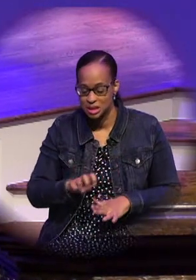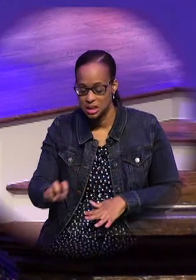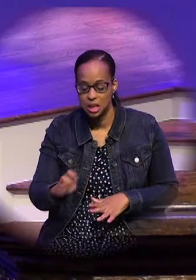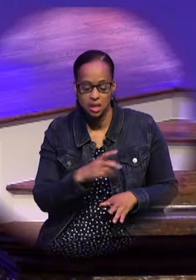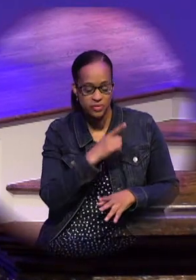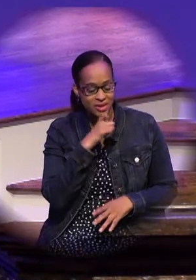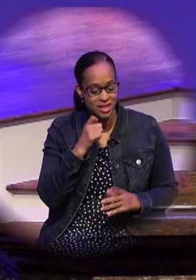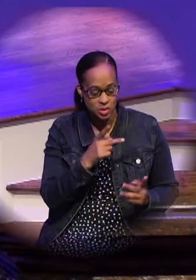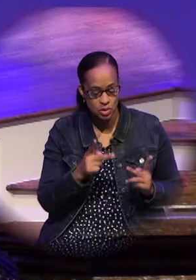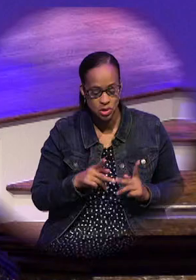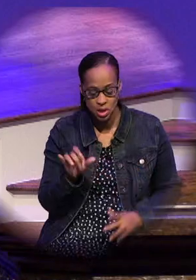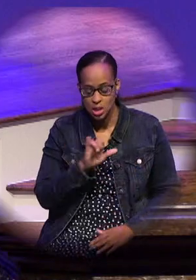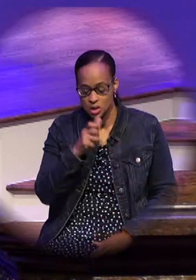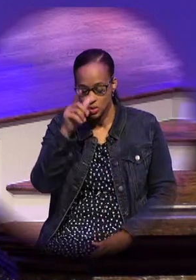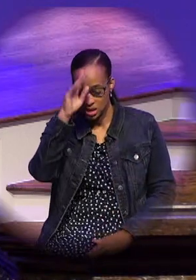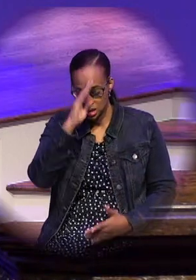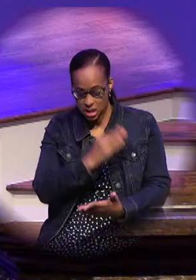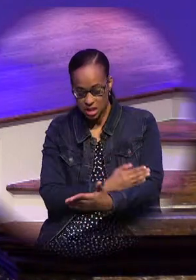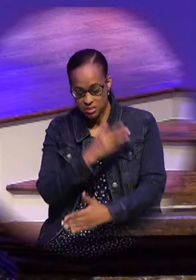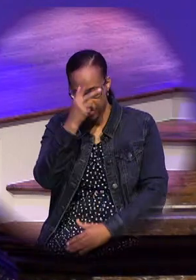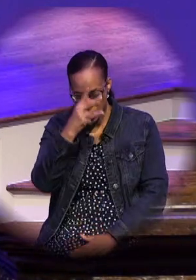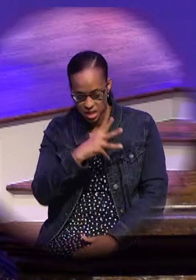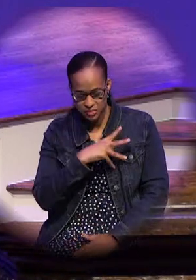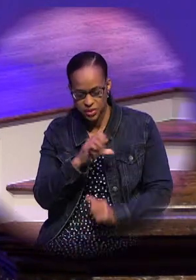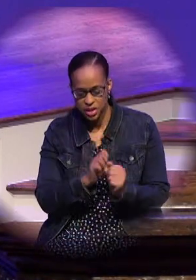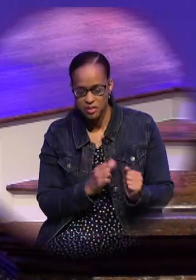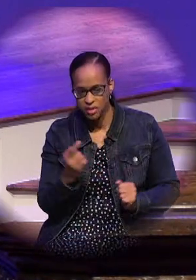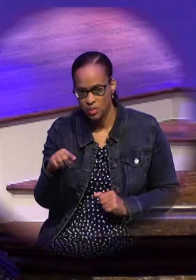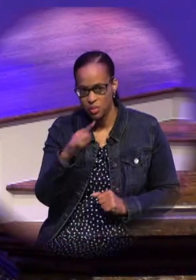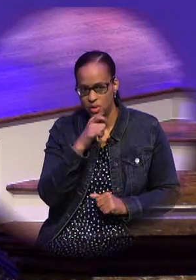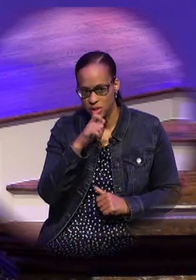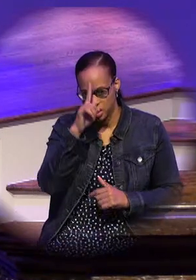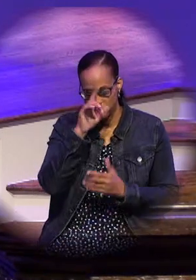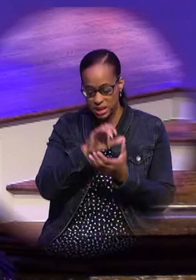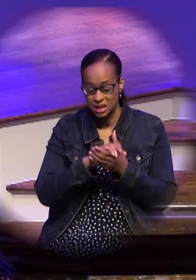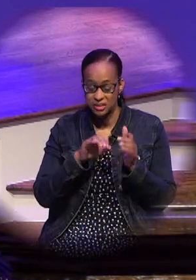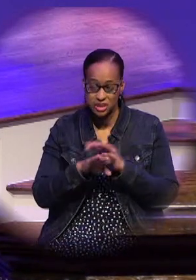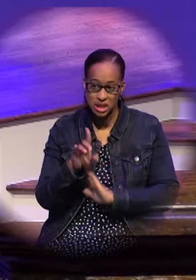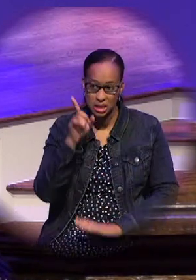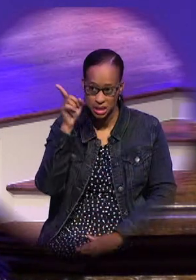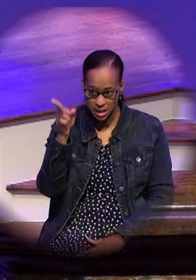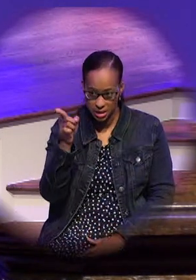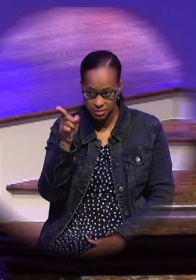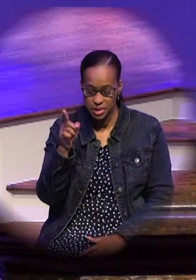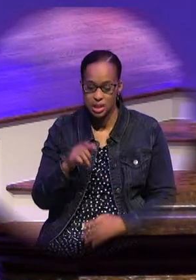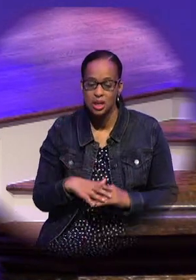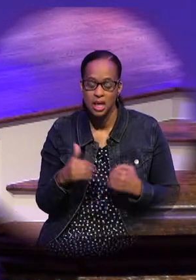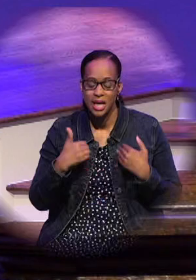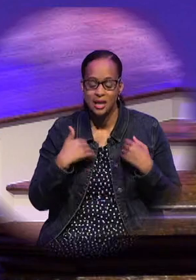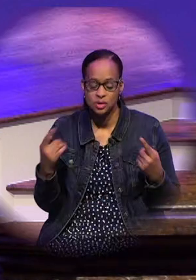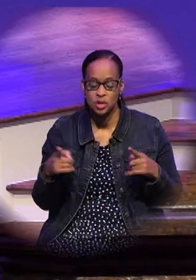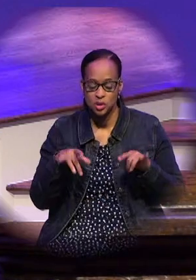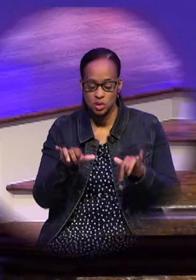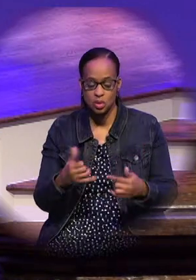Son of Man must be lifted up, that everyone who believes in him may have eternal